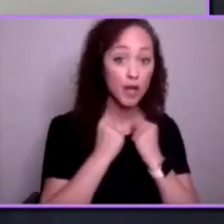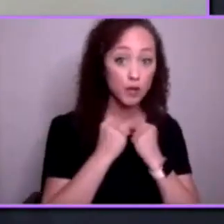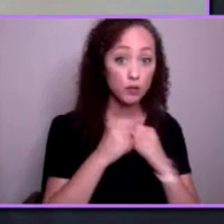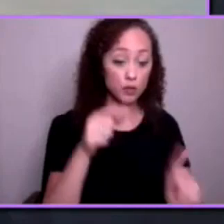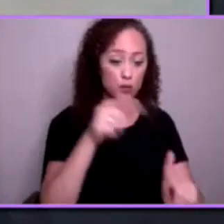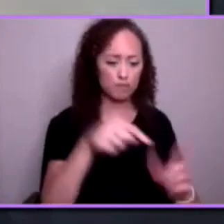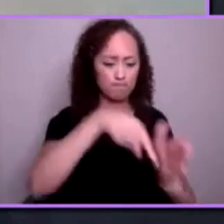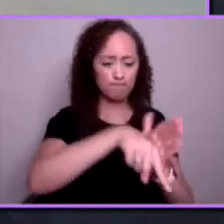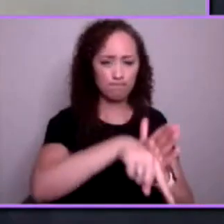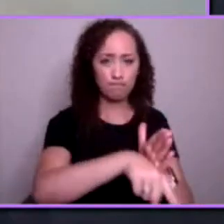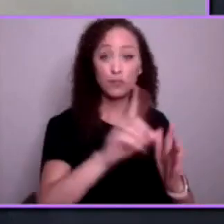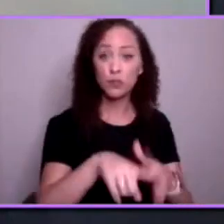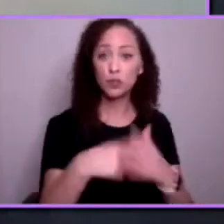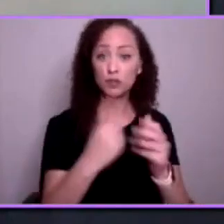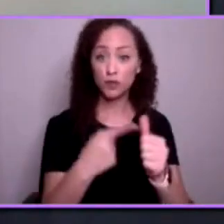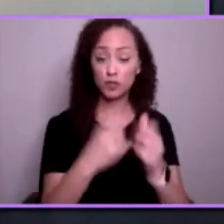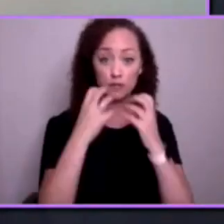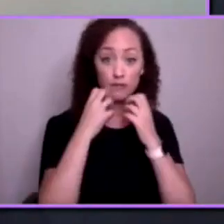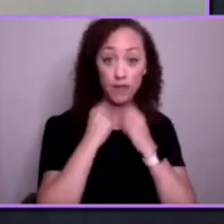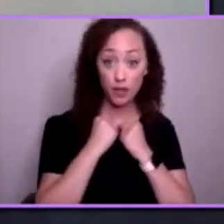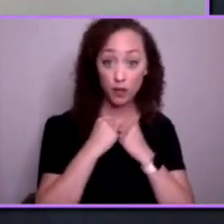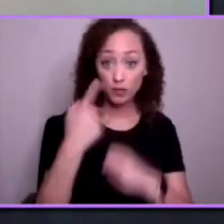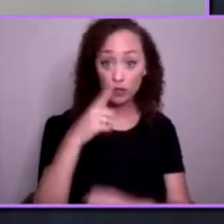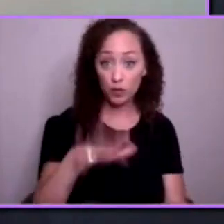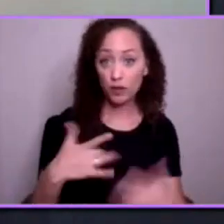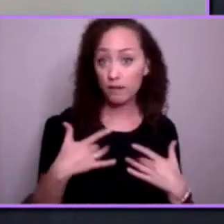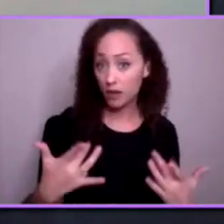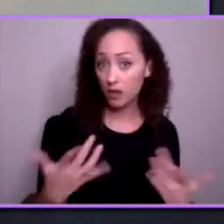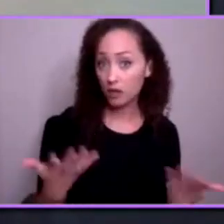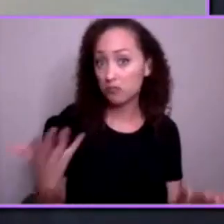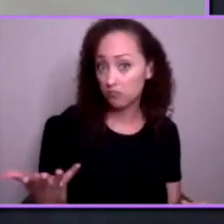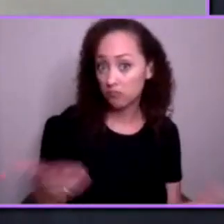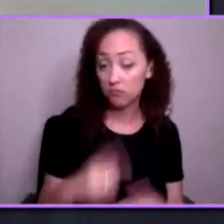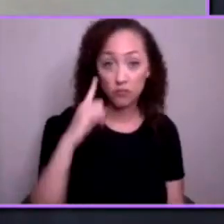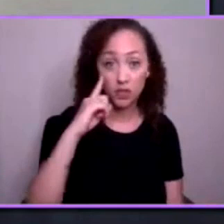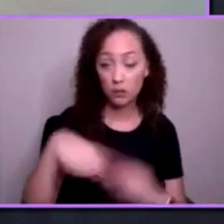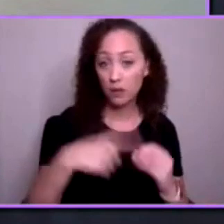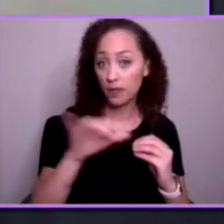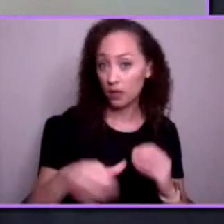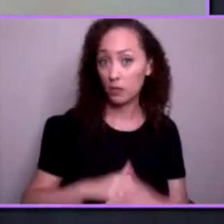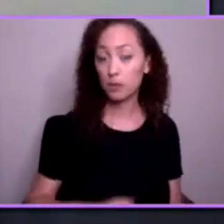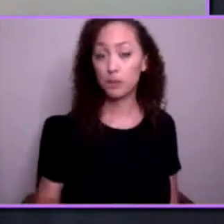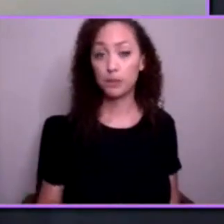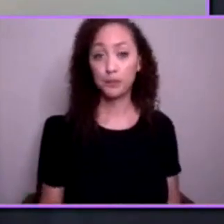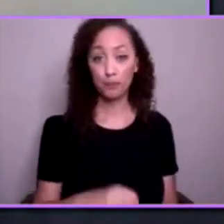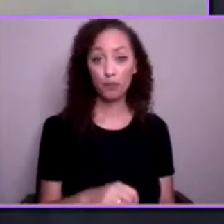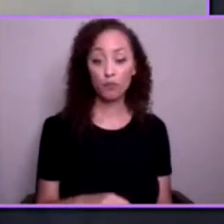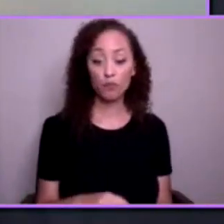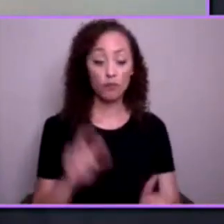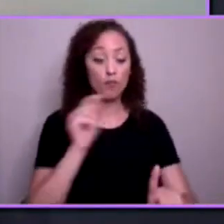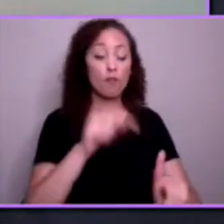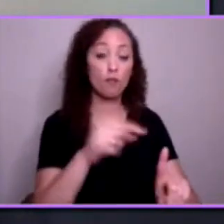with what are the values of your event or venue, and why that piece is important because you're talking